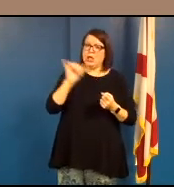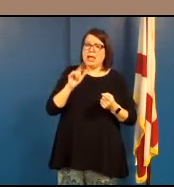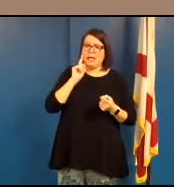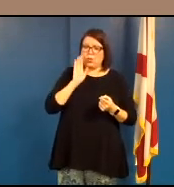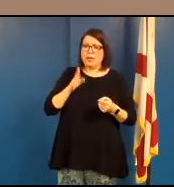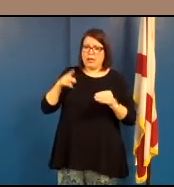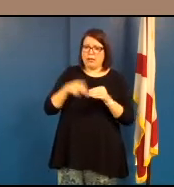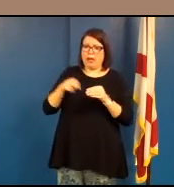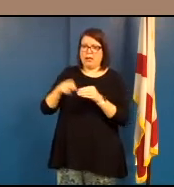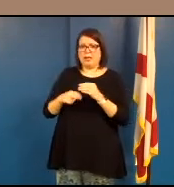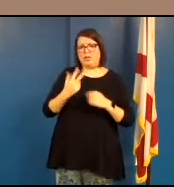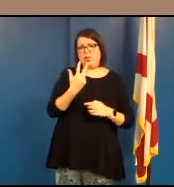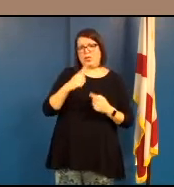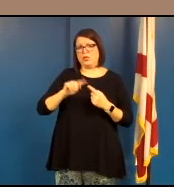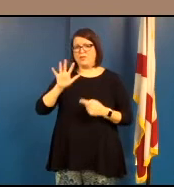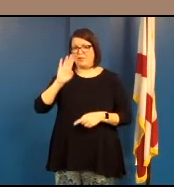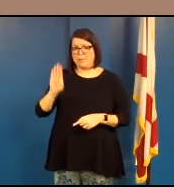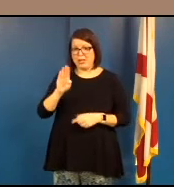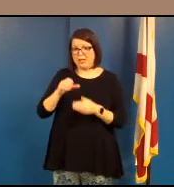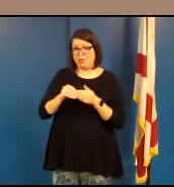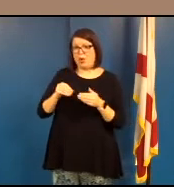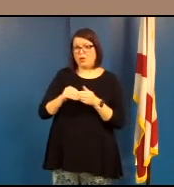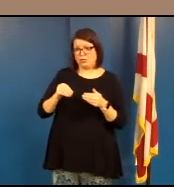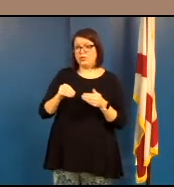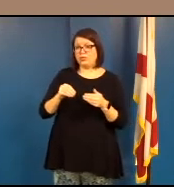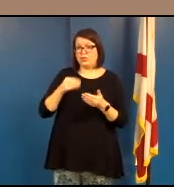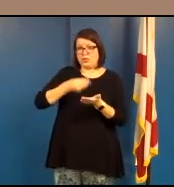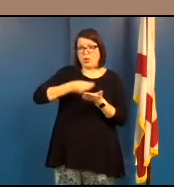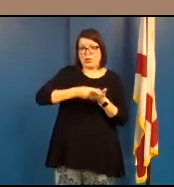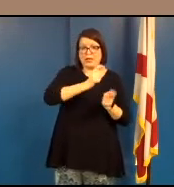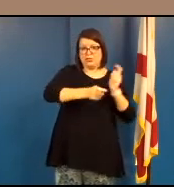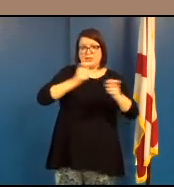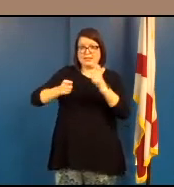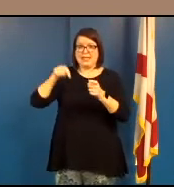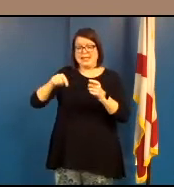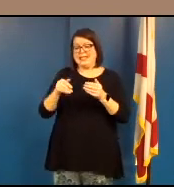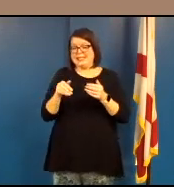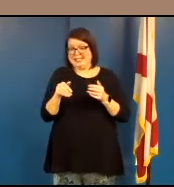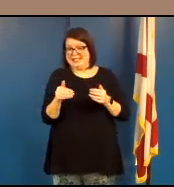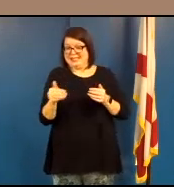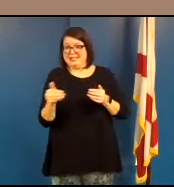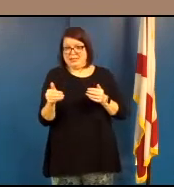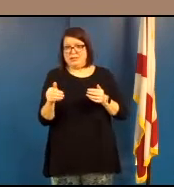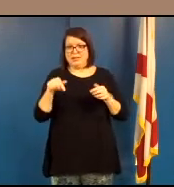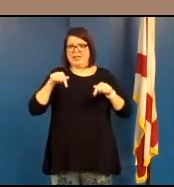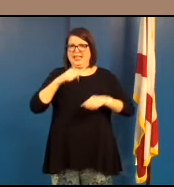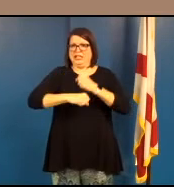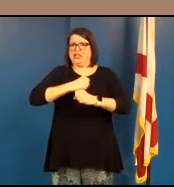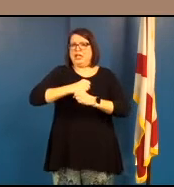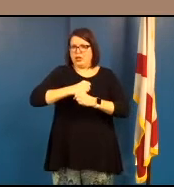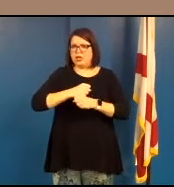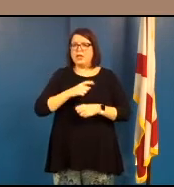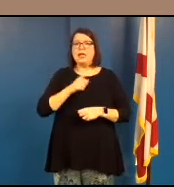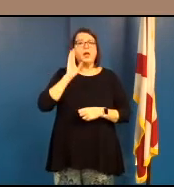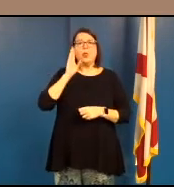the total budget number this next session. So they're going to look for places to cut, and they're going to have to do it in general revenue mainly.